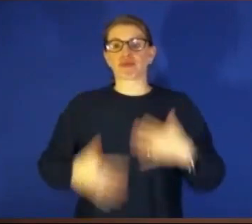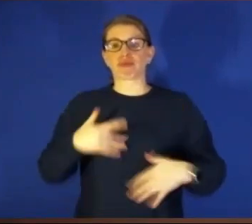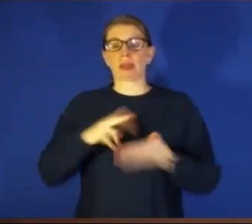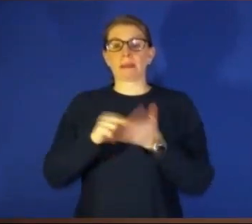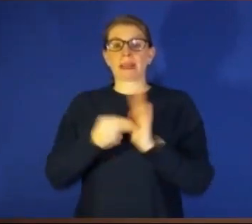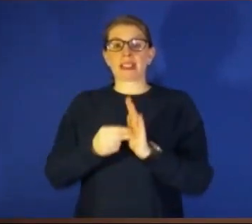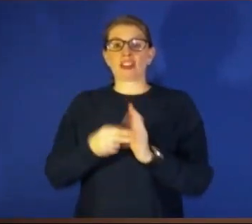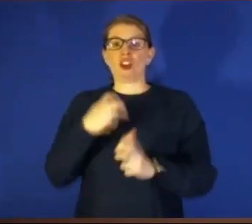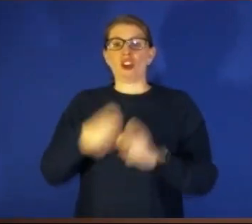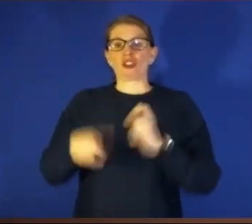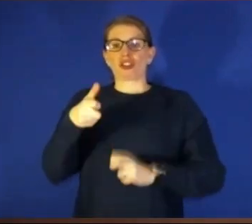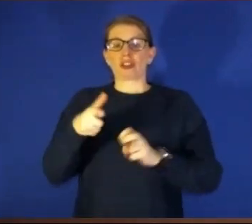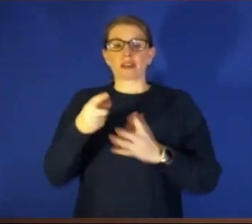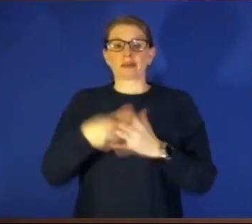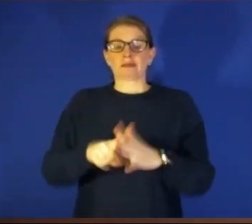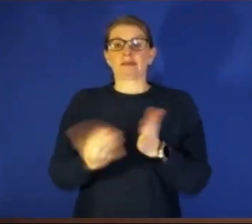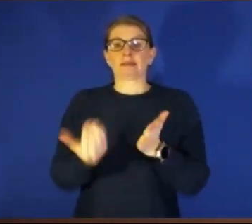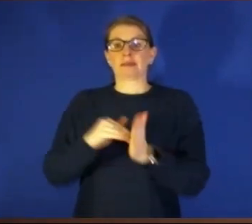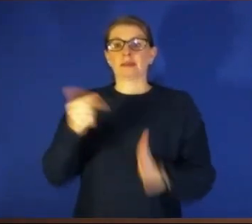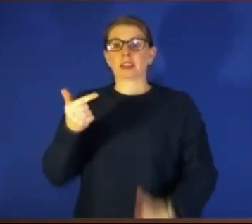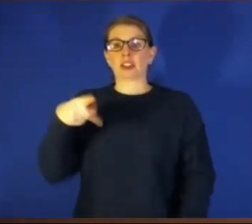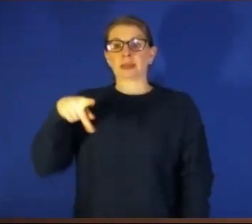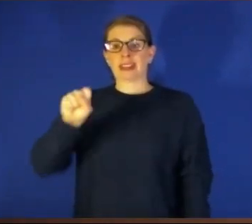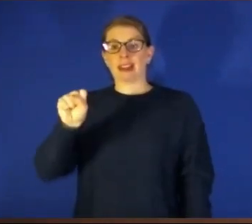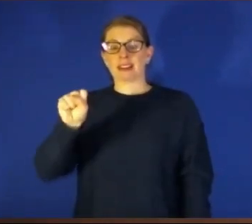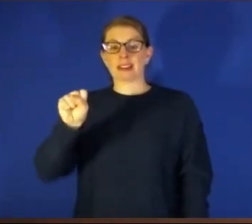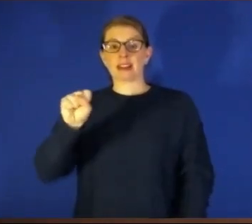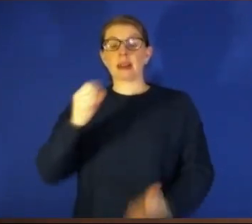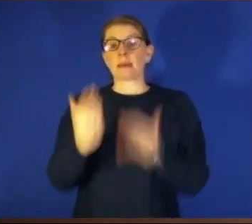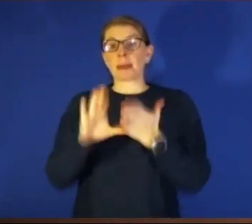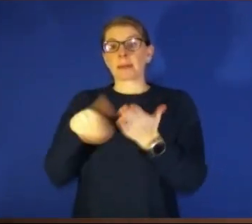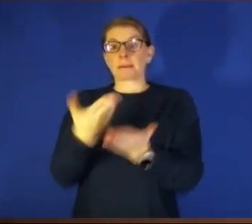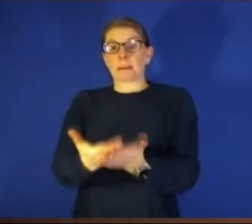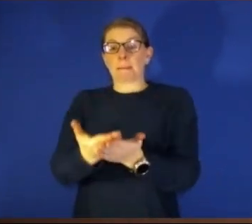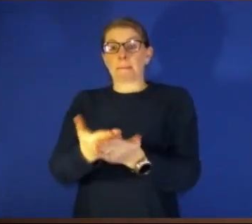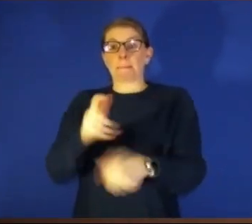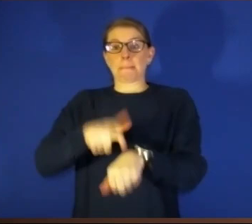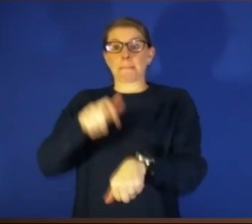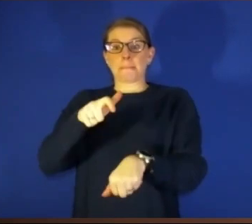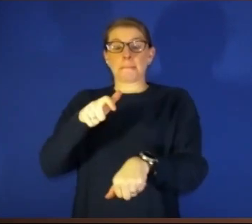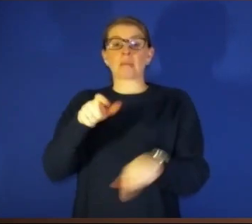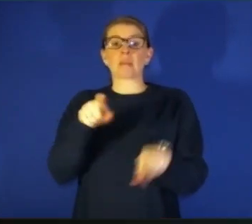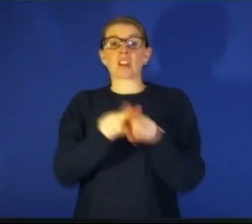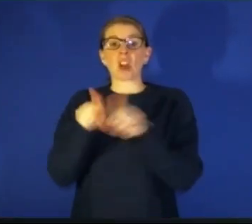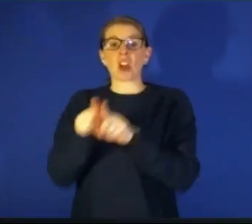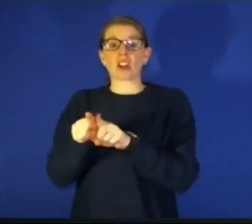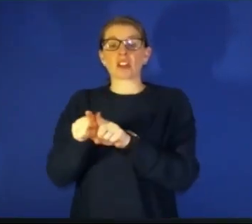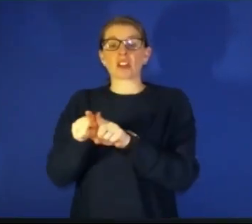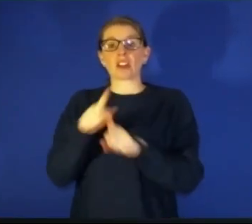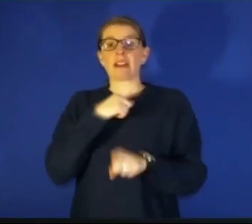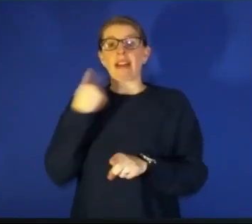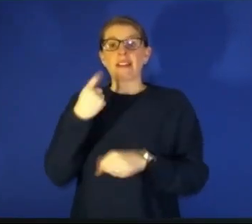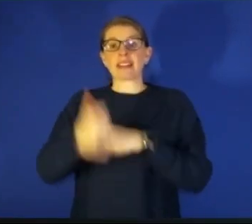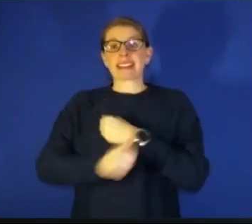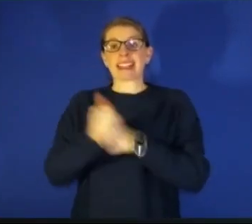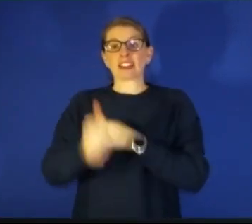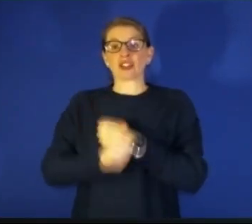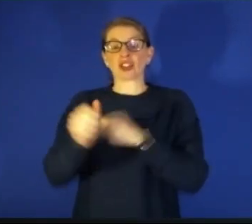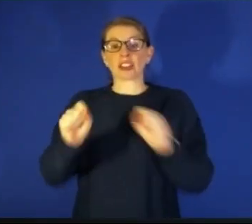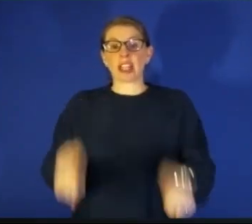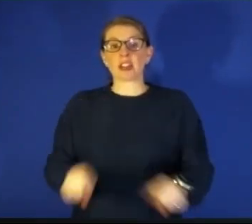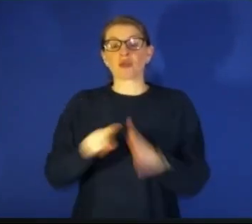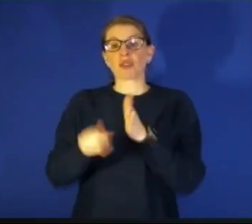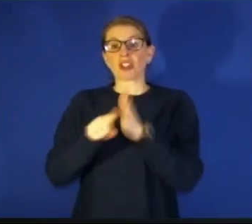sense. And your GPS may get you to where you're going a little bit quicker, but it can also be putting your life in danger. Researchers at